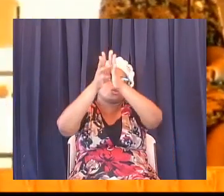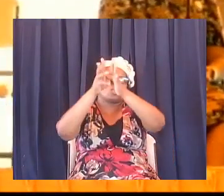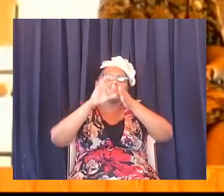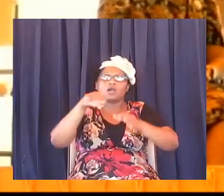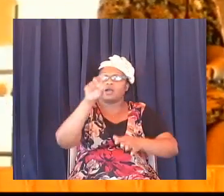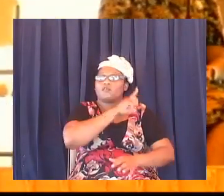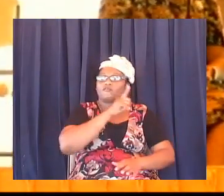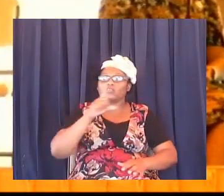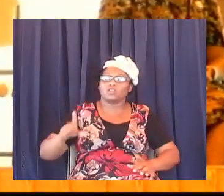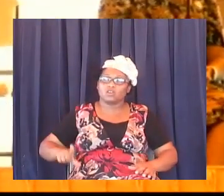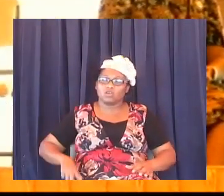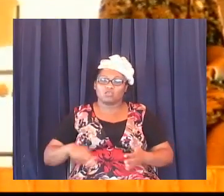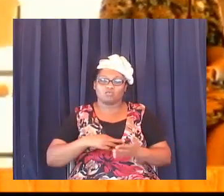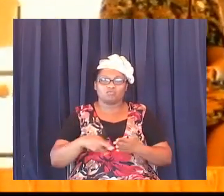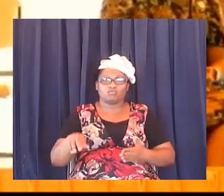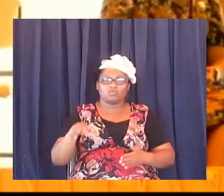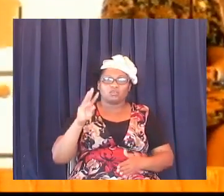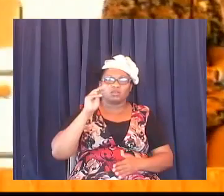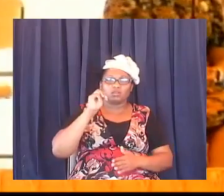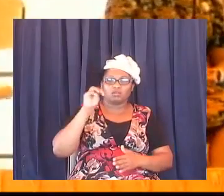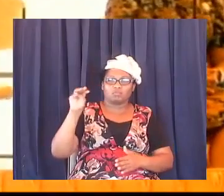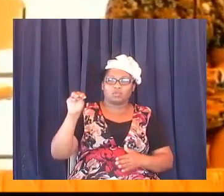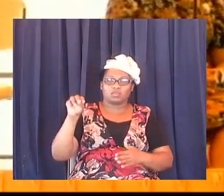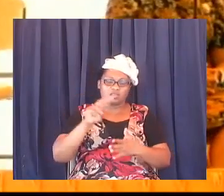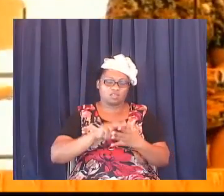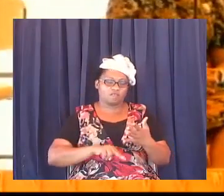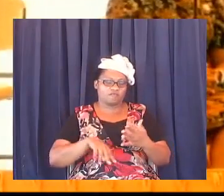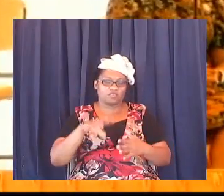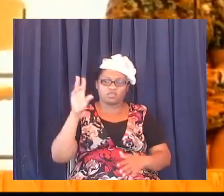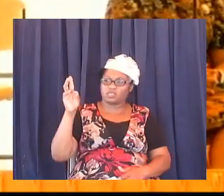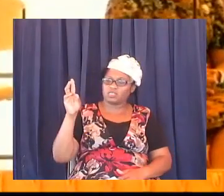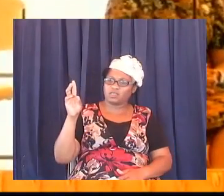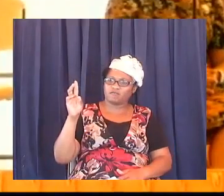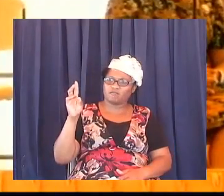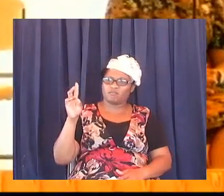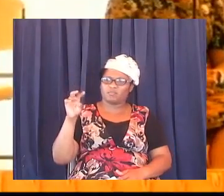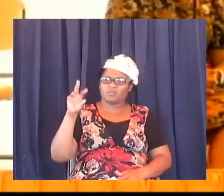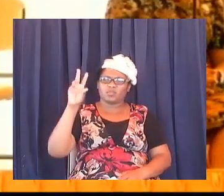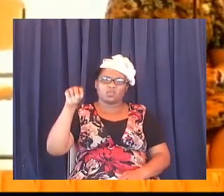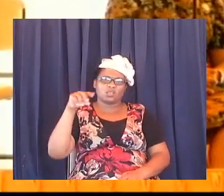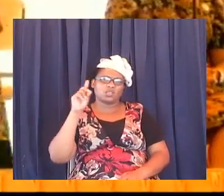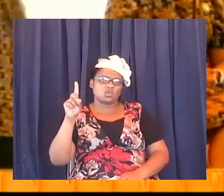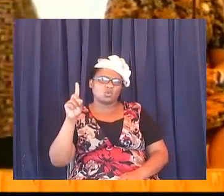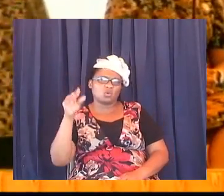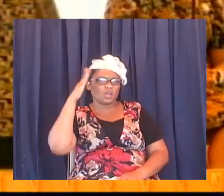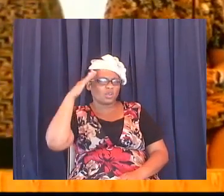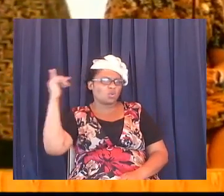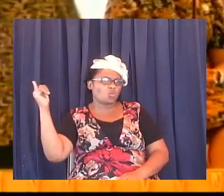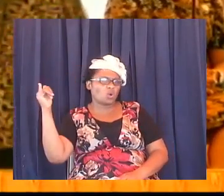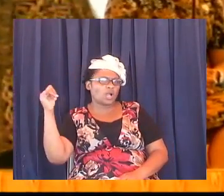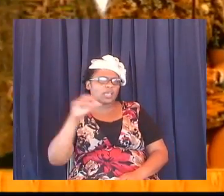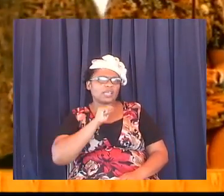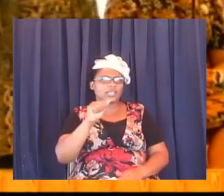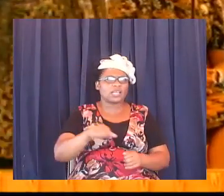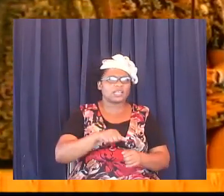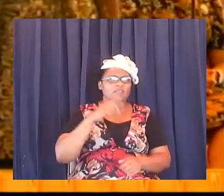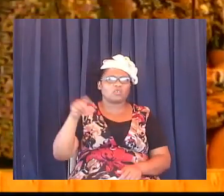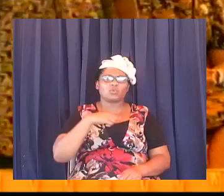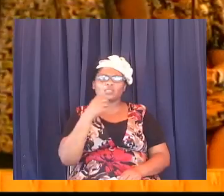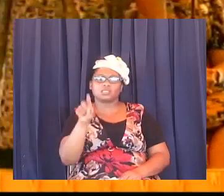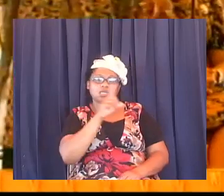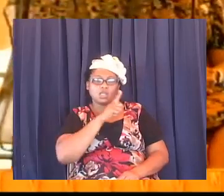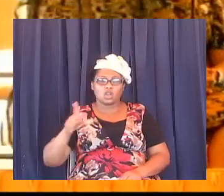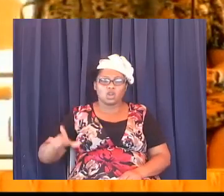it in Matthew, verse 7:21, it said, why not everyone that said, Lord, Lord, shall